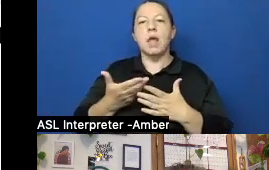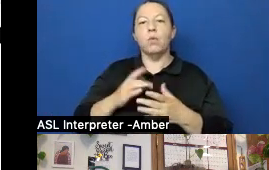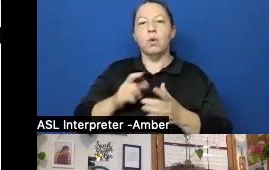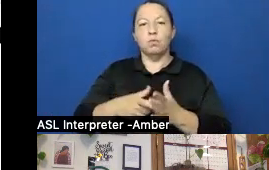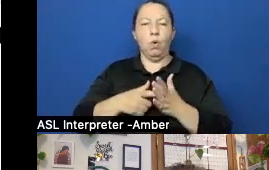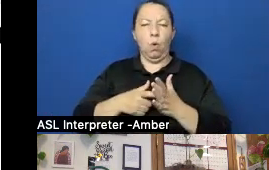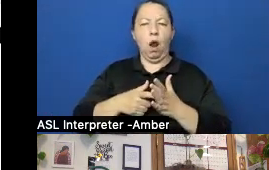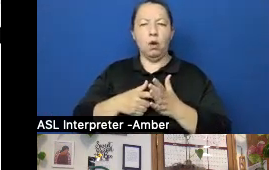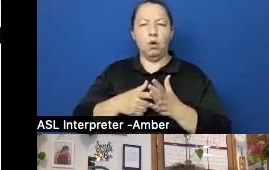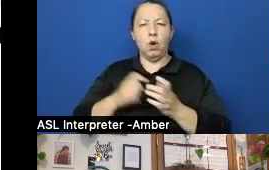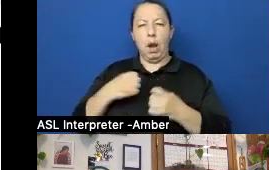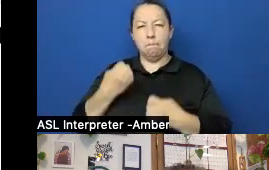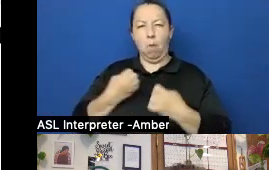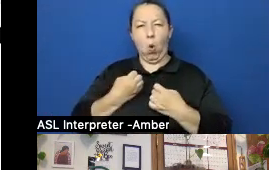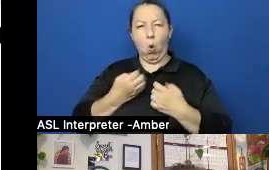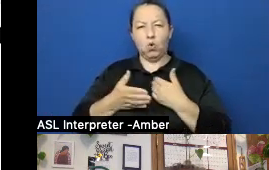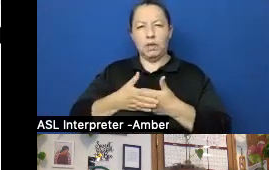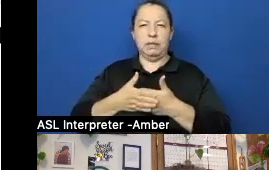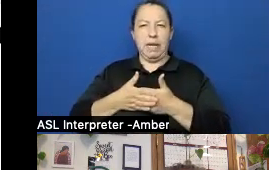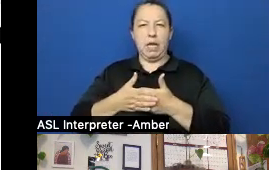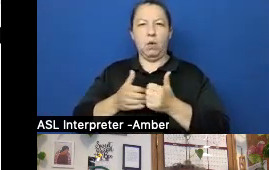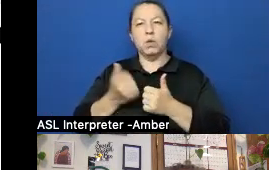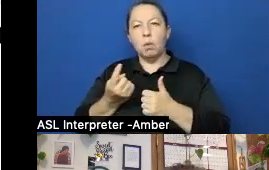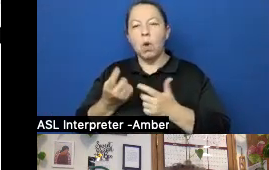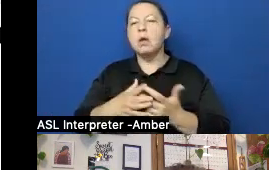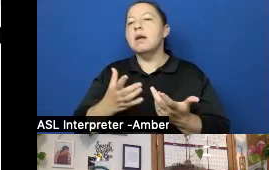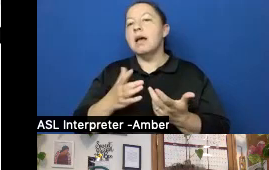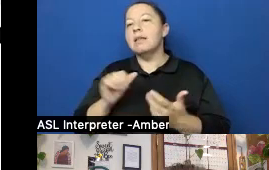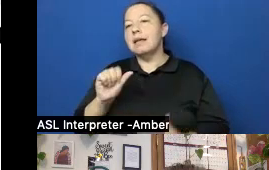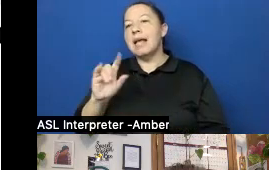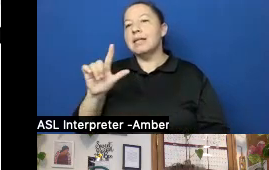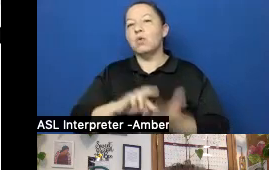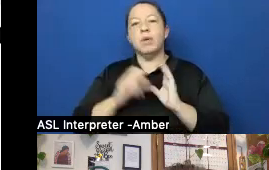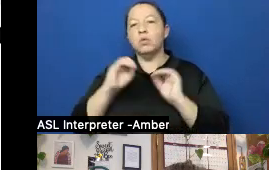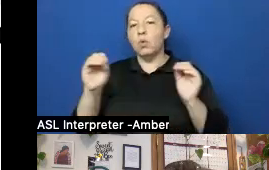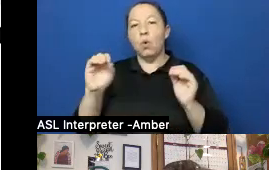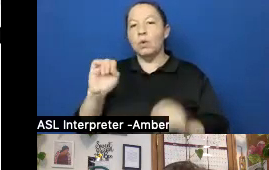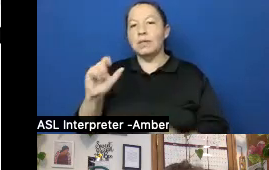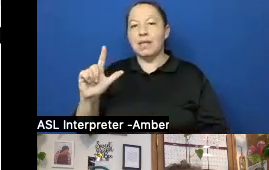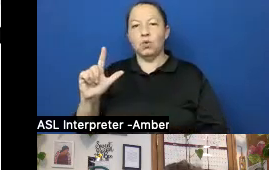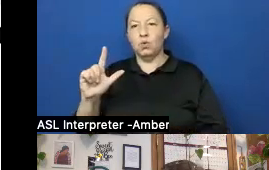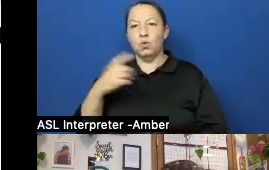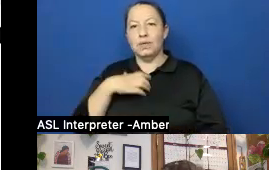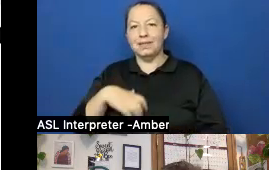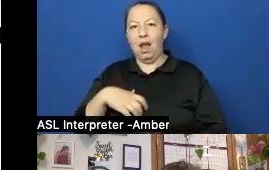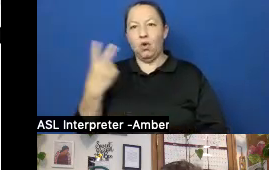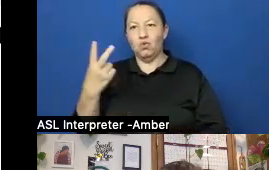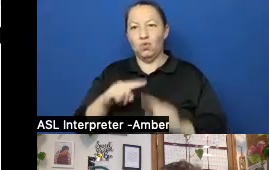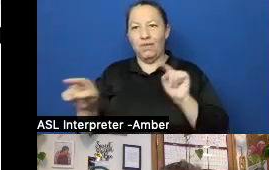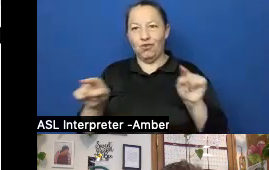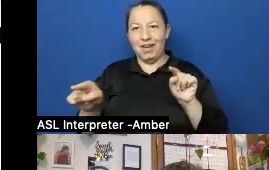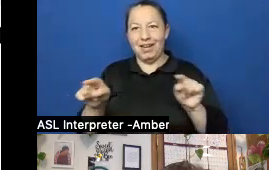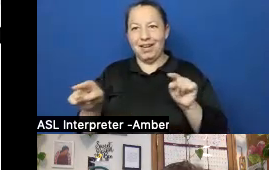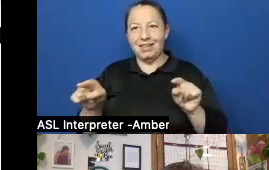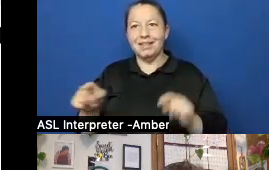emotional level. And then asexual is having no sexual desire. So totally two different things. And so it's kind of comes on the same things